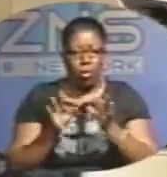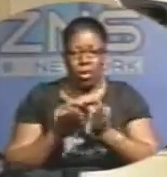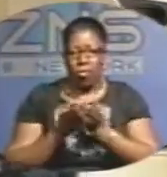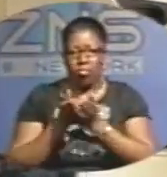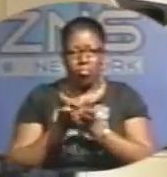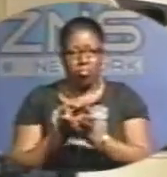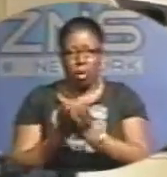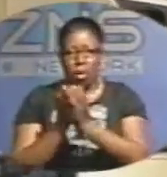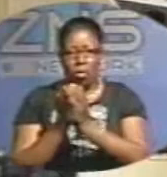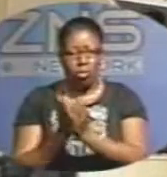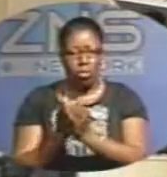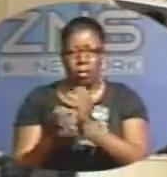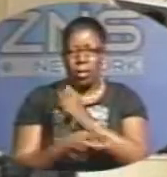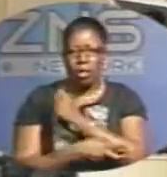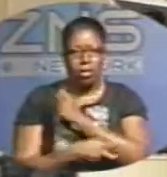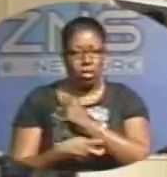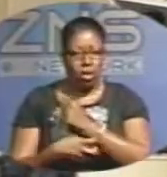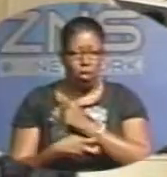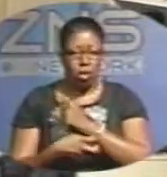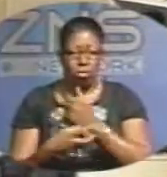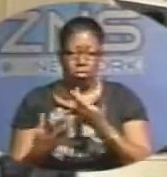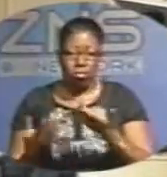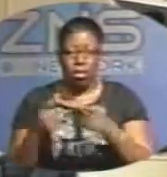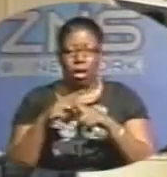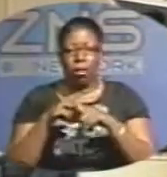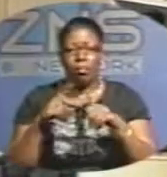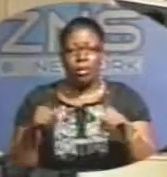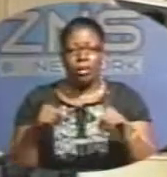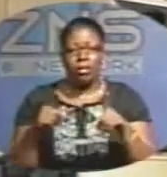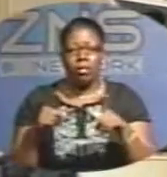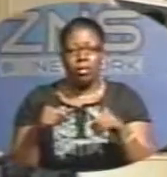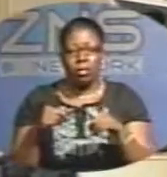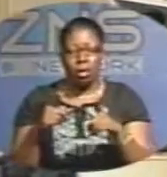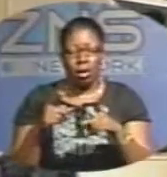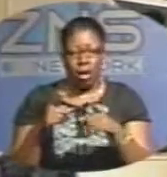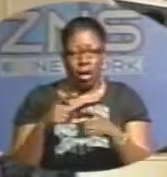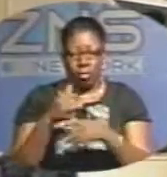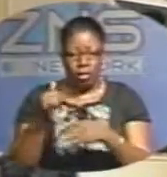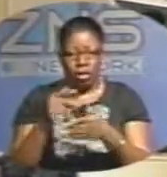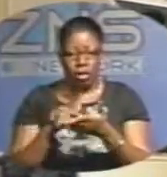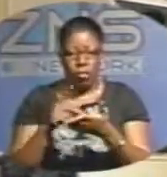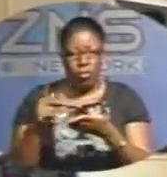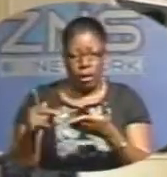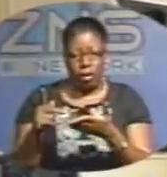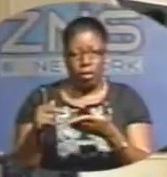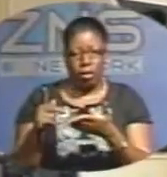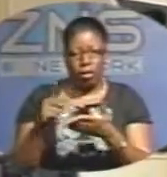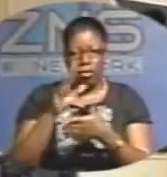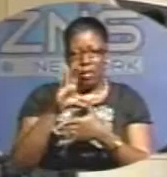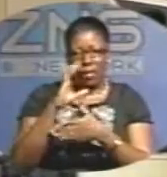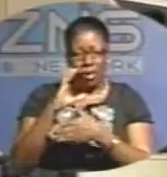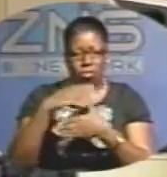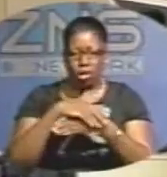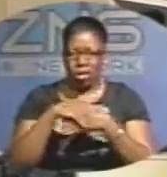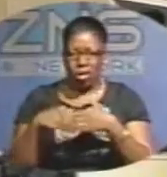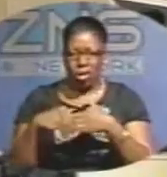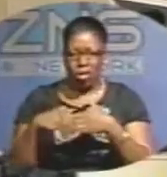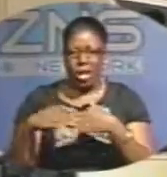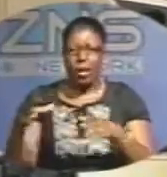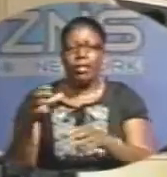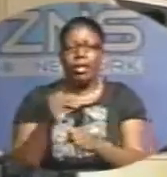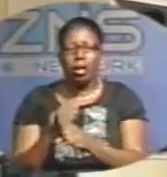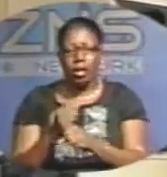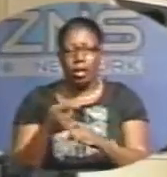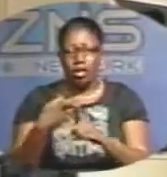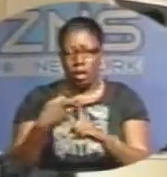and being stolen. But yet the fine is only up to around $500 if you're caught. Well, something wrong with that,